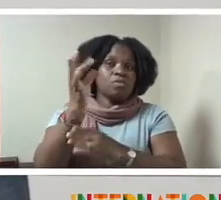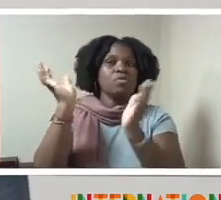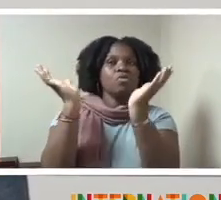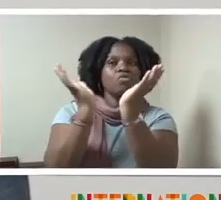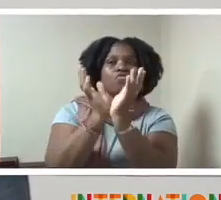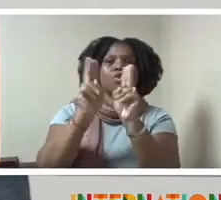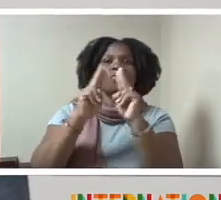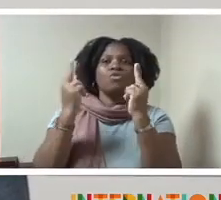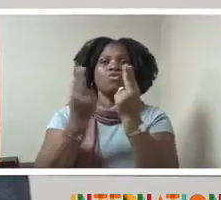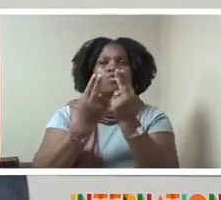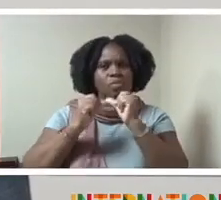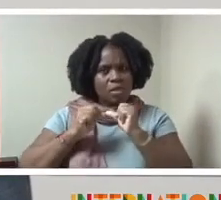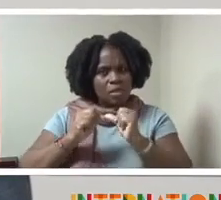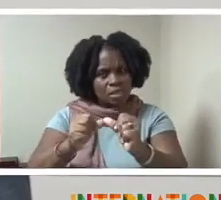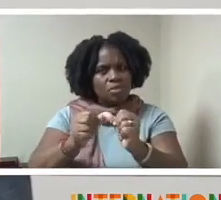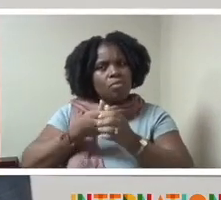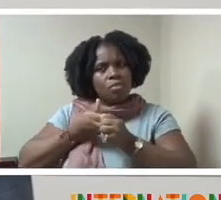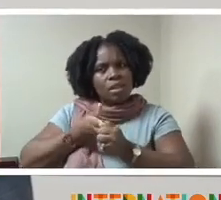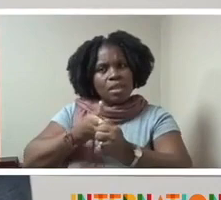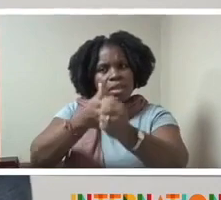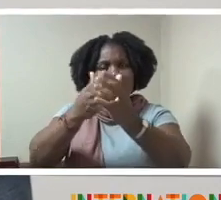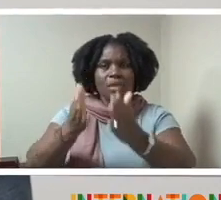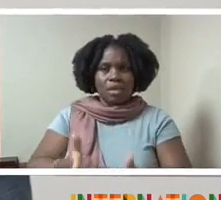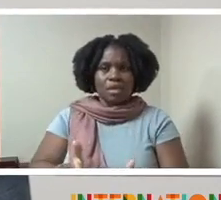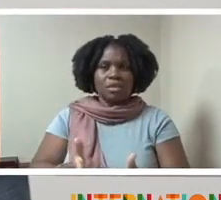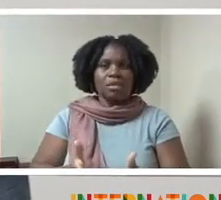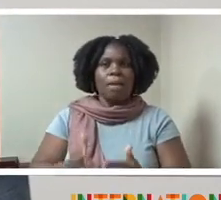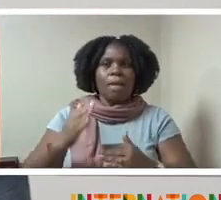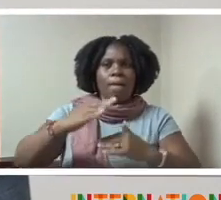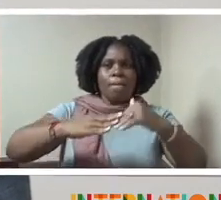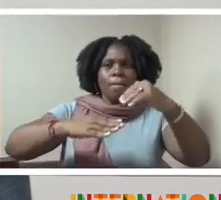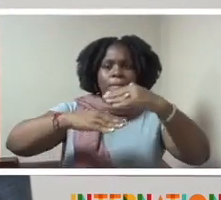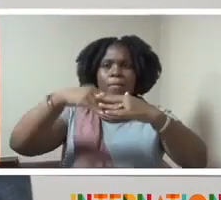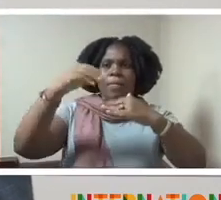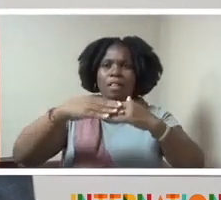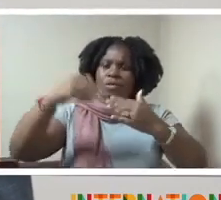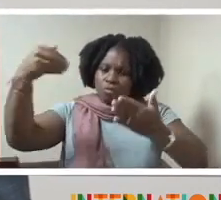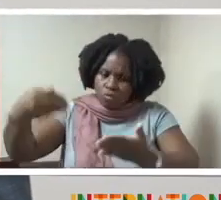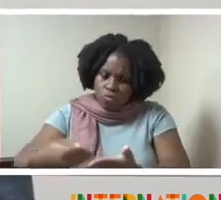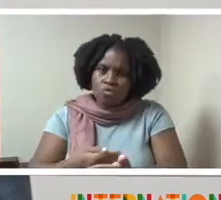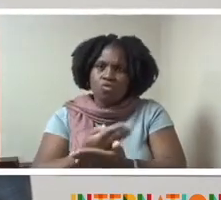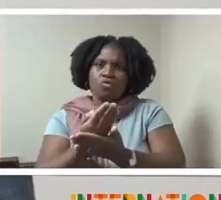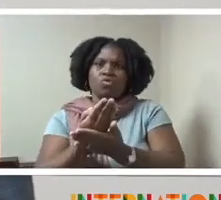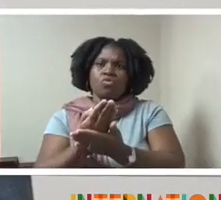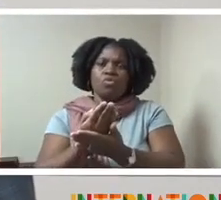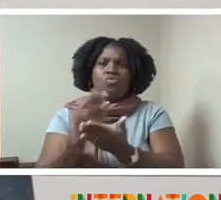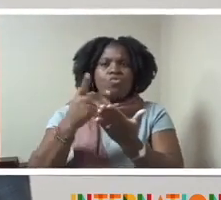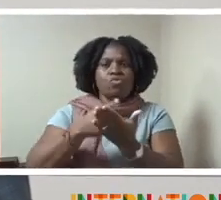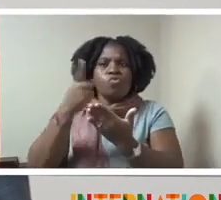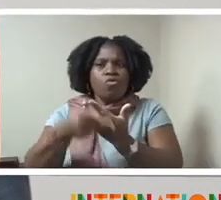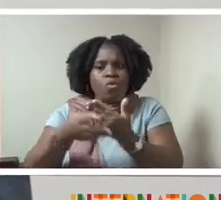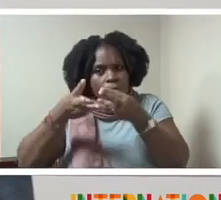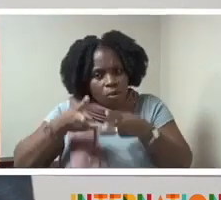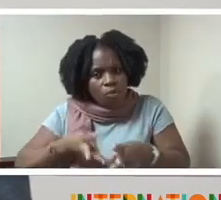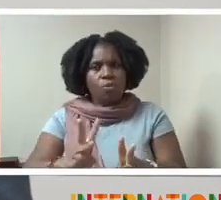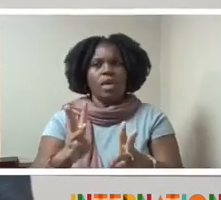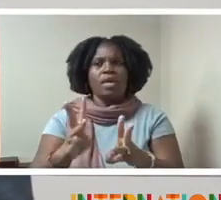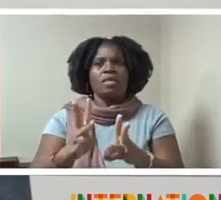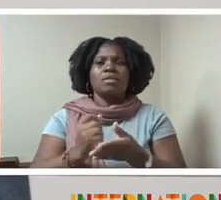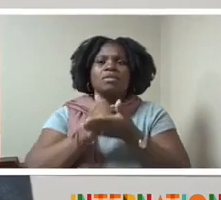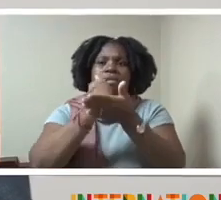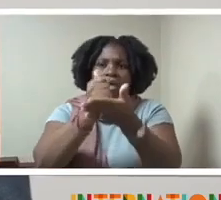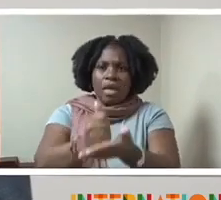in reaching even more citizens, especially those in remote areas. In this government's vision of the future,